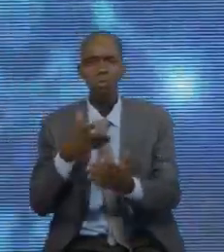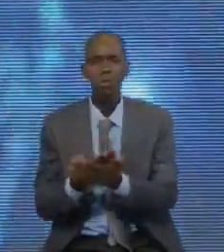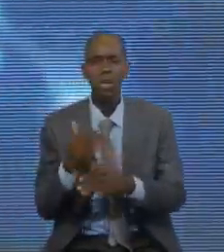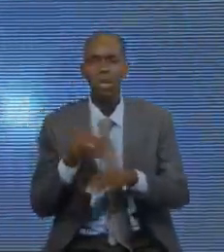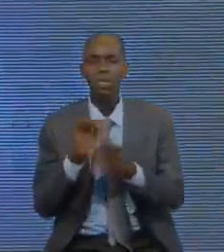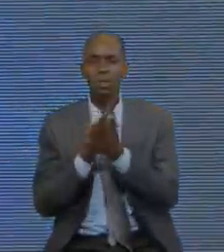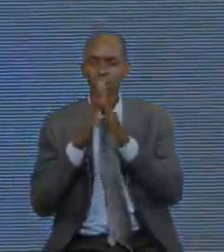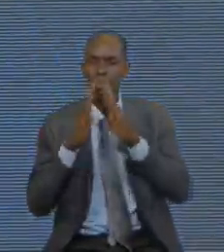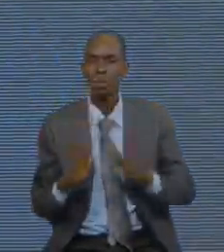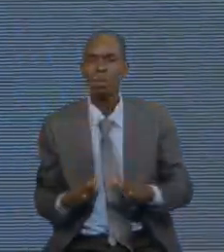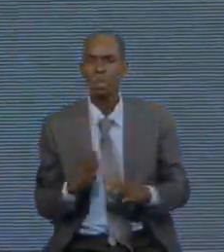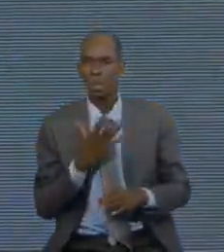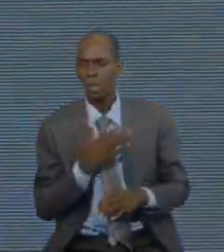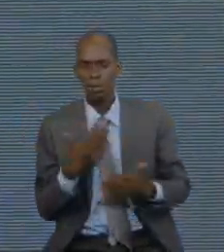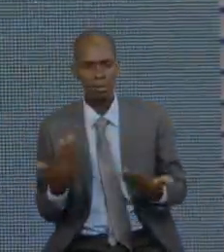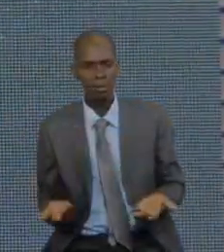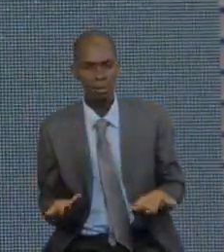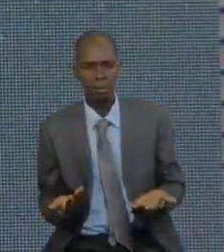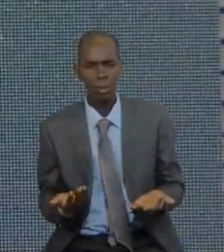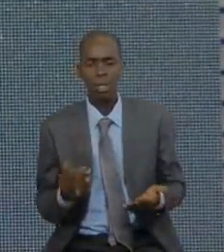And then we said, I'll not fight